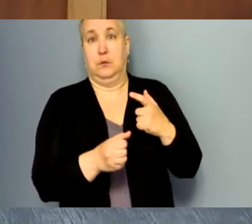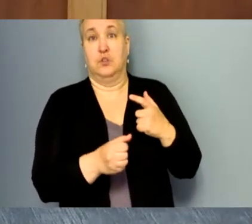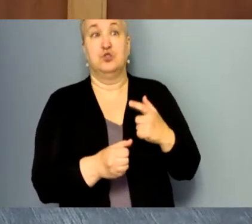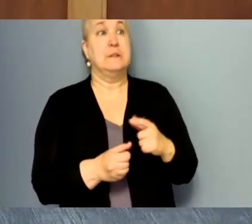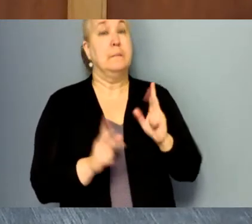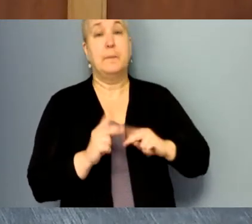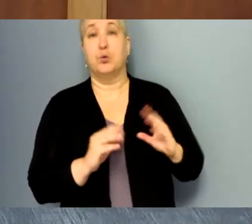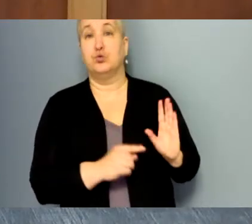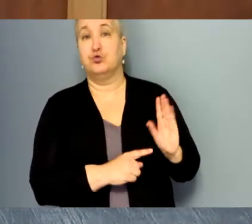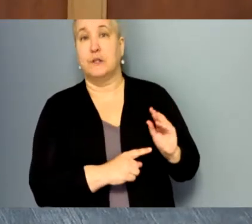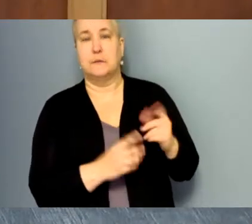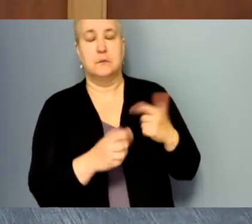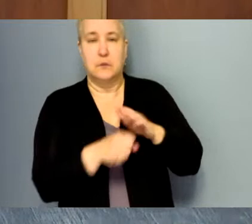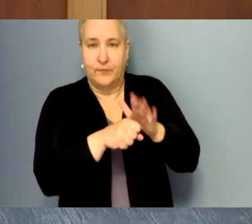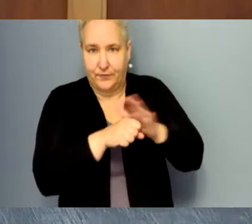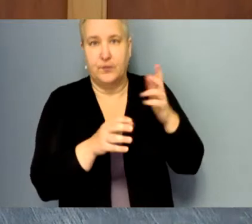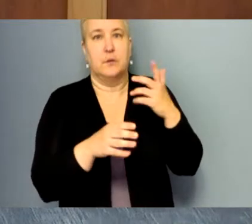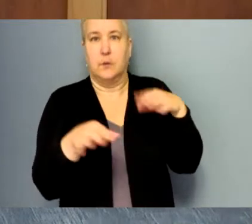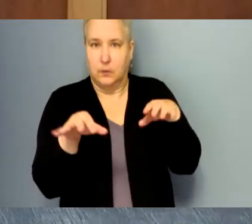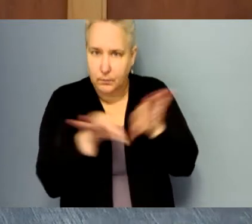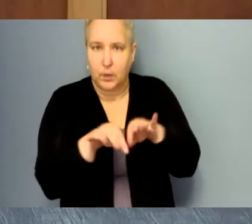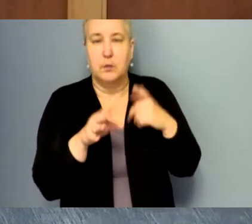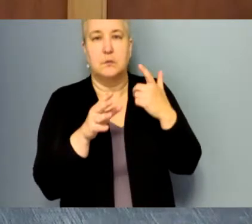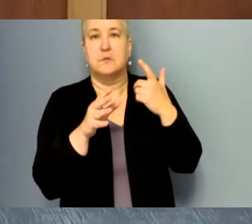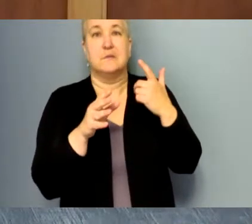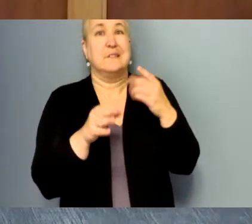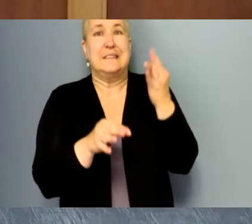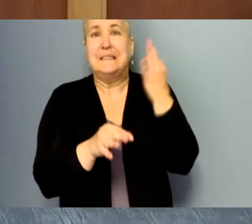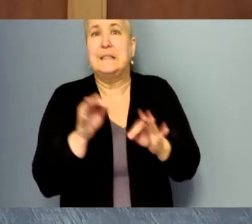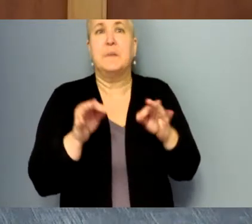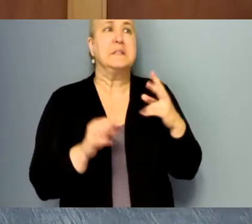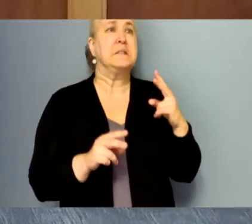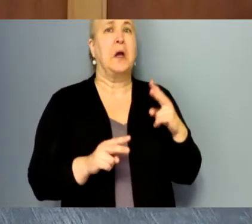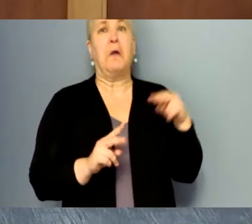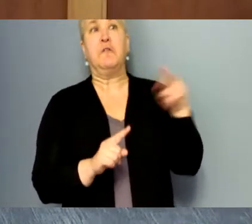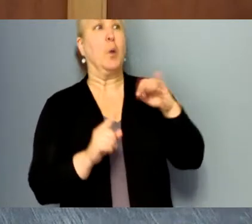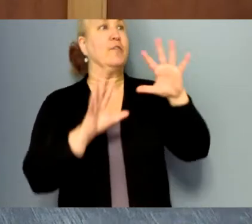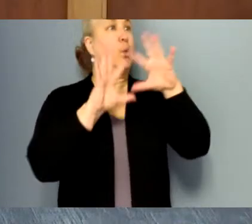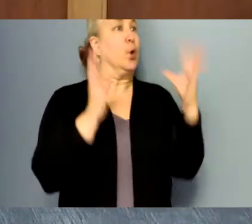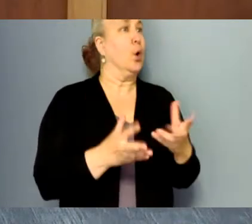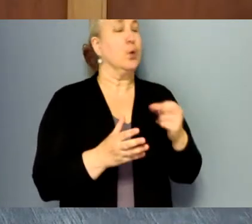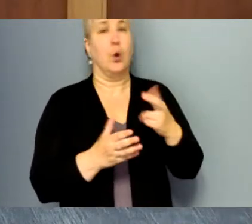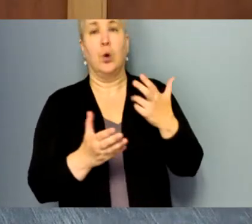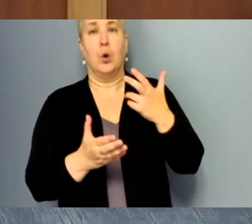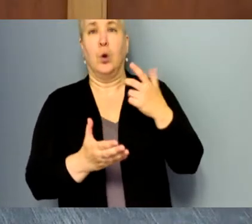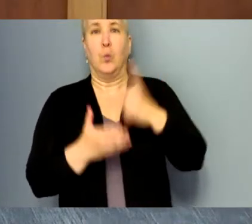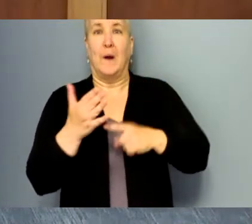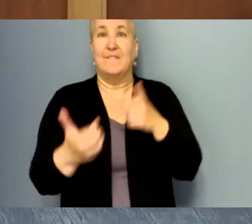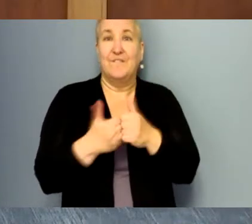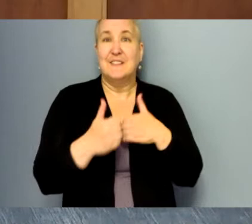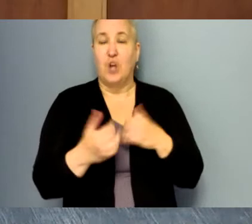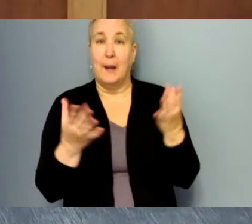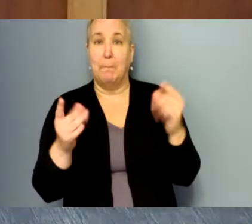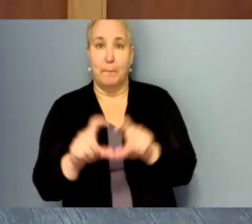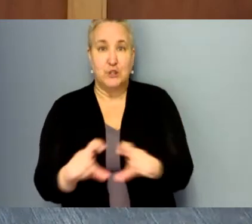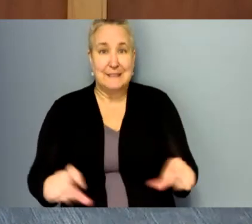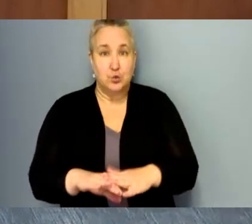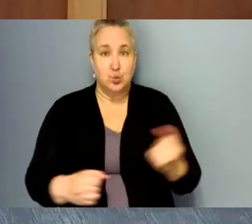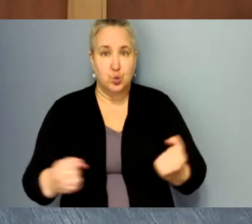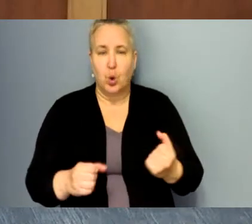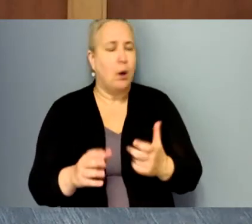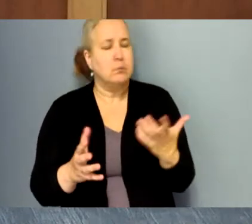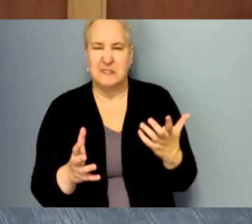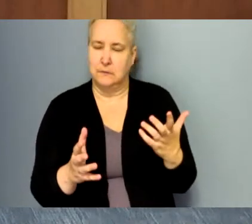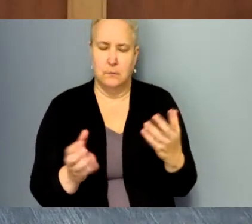bites. It requires more than a simplistic view of the world or what's going to fit on a bumper sticker. It